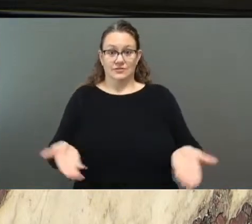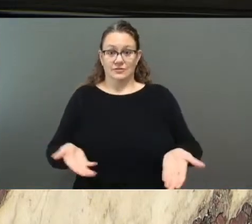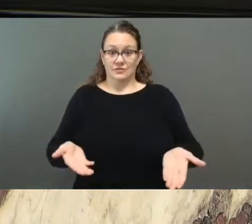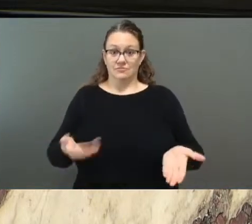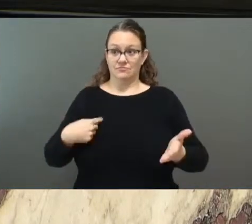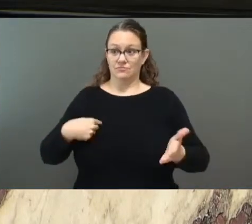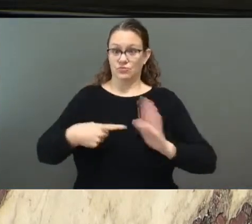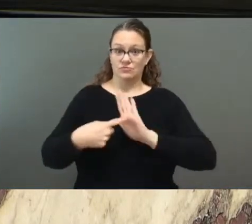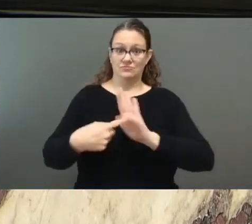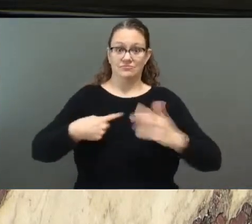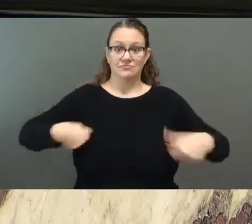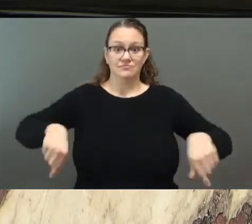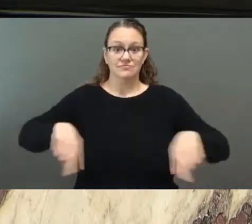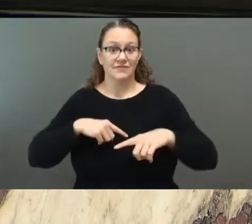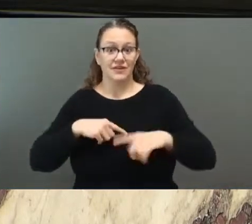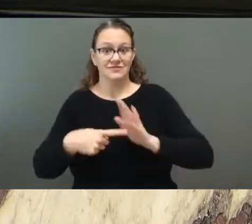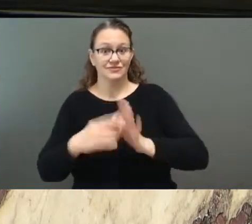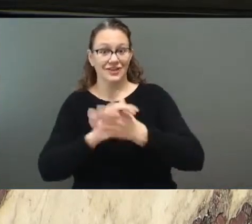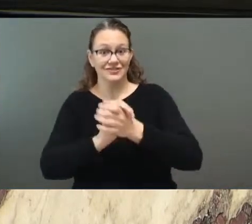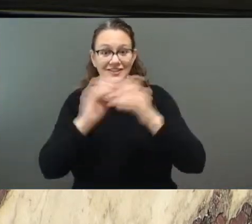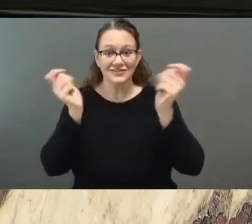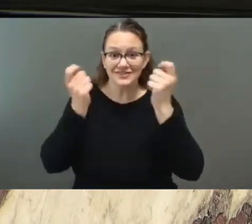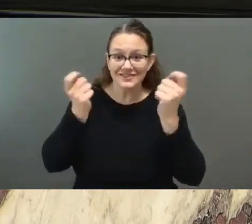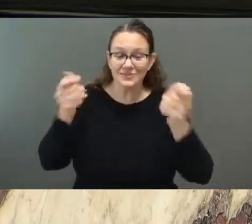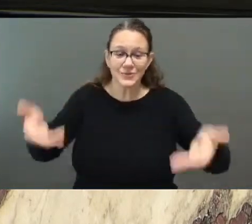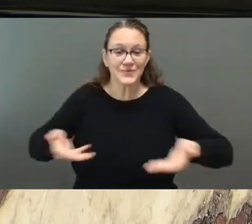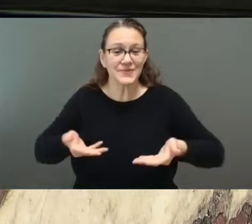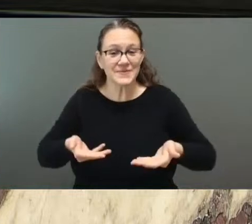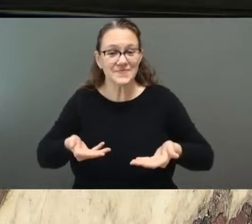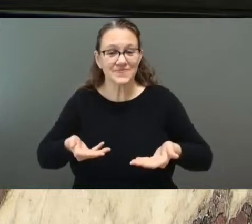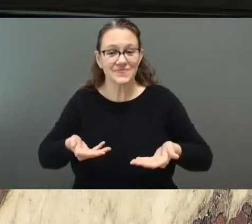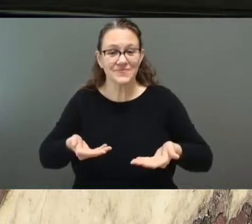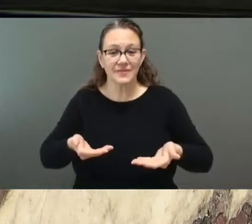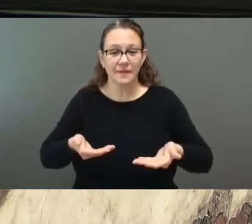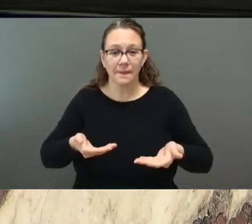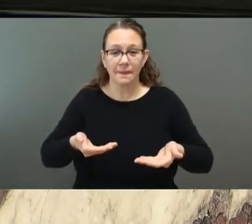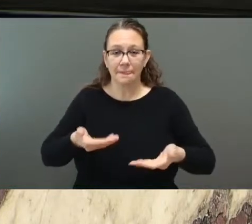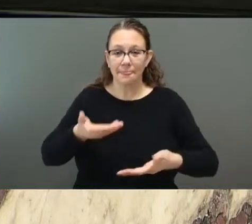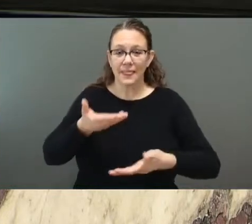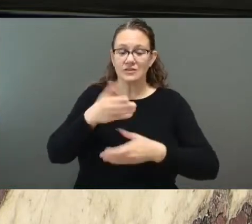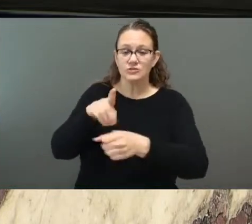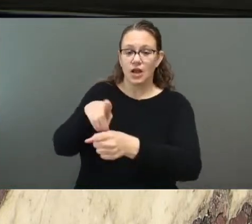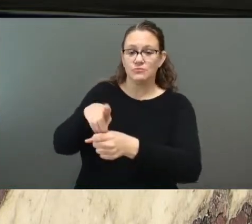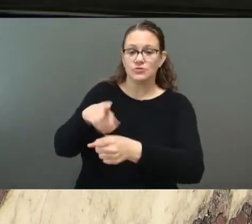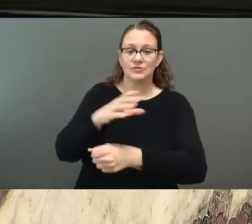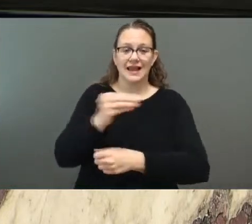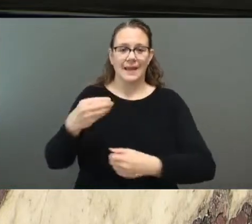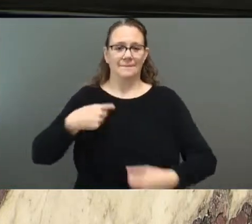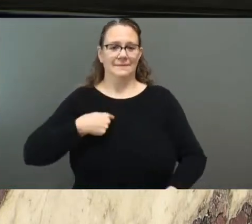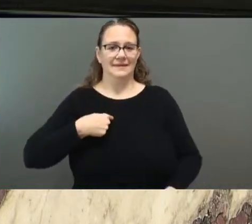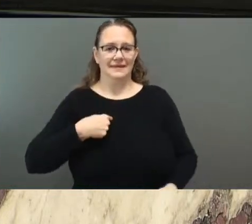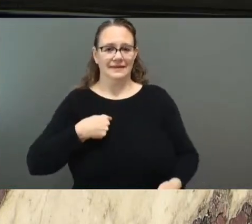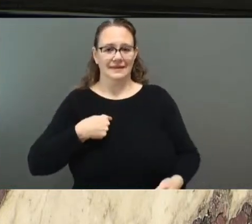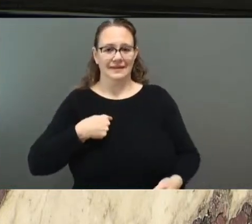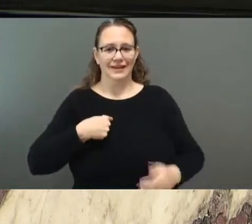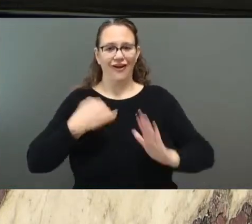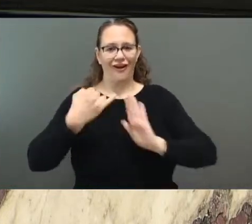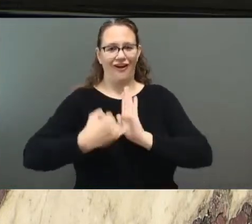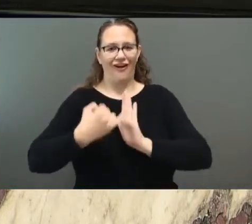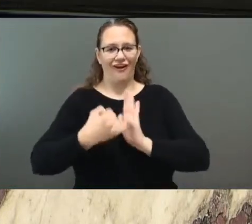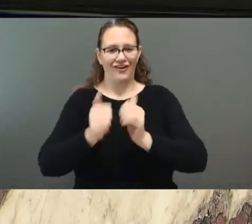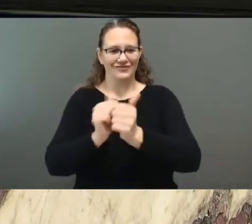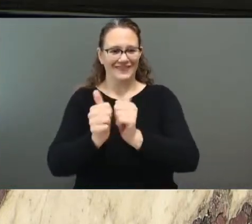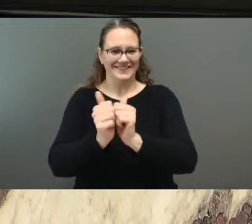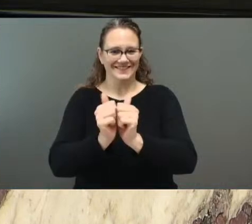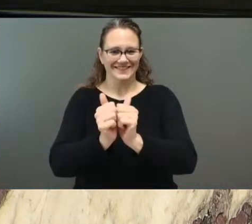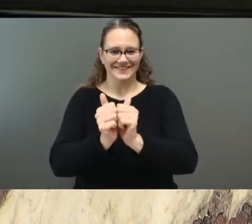and welcome the winners of the Democracy in Me Art Contest, hosted by the Speaker. In the category of kindergarten